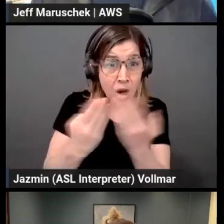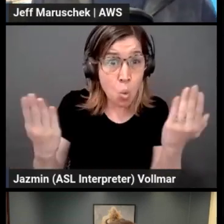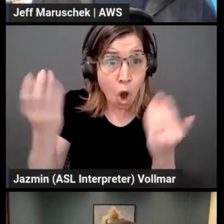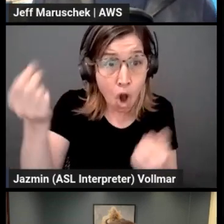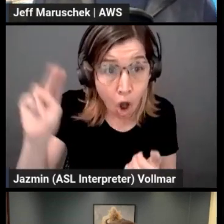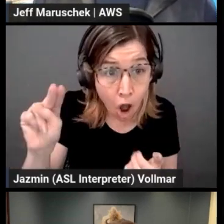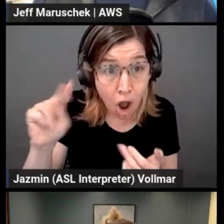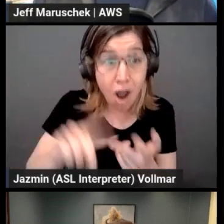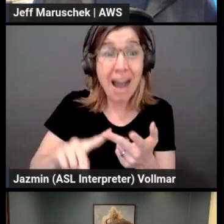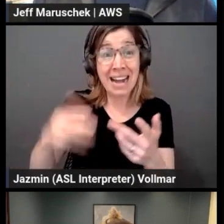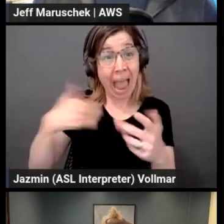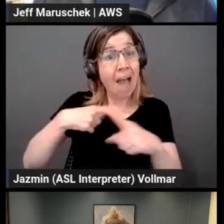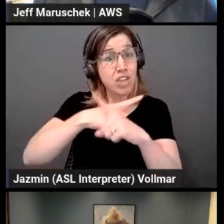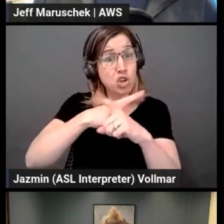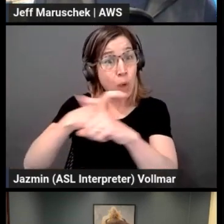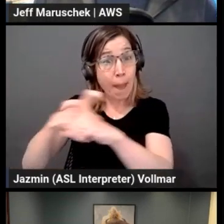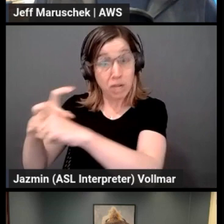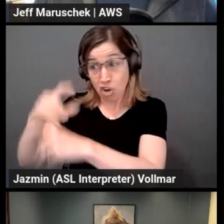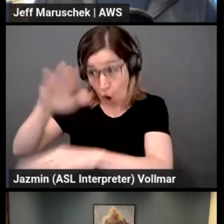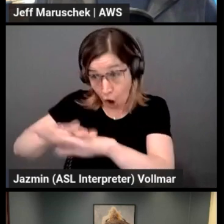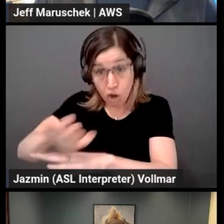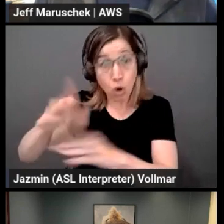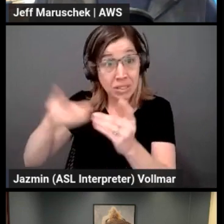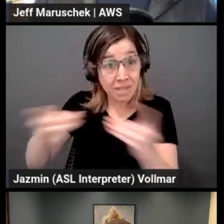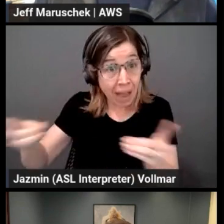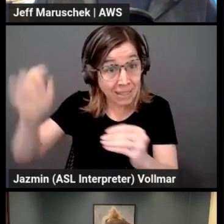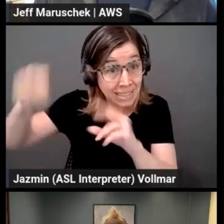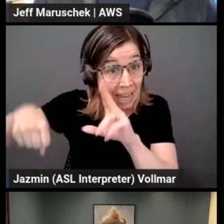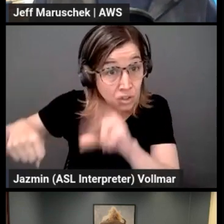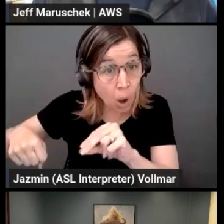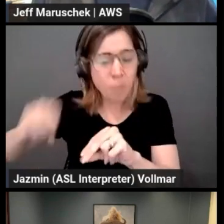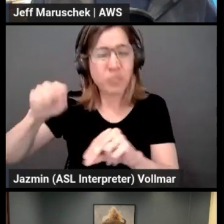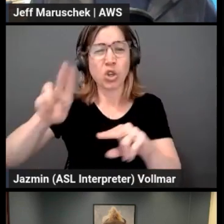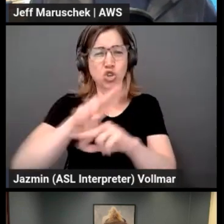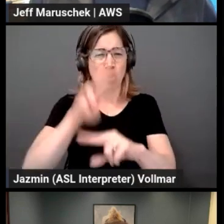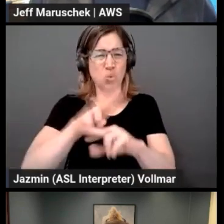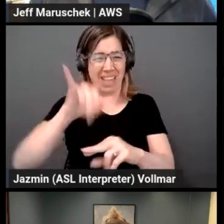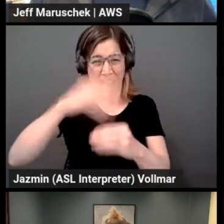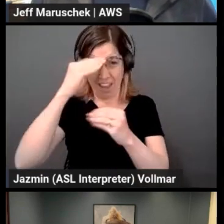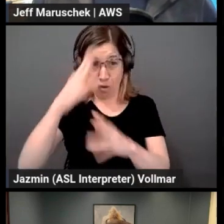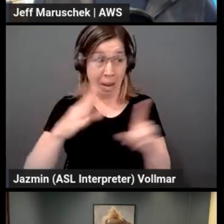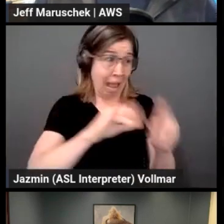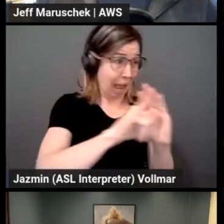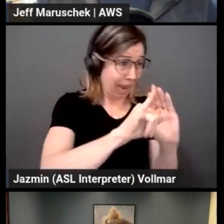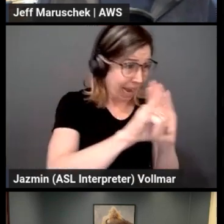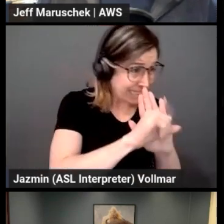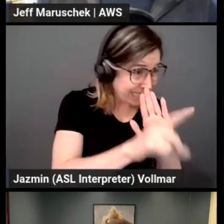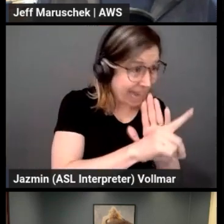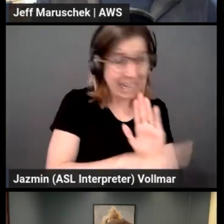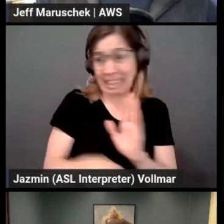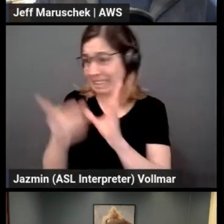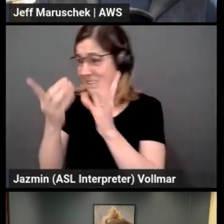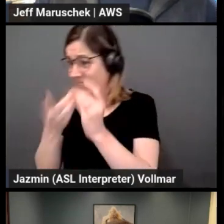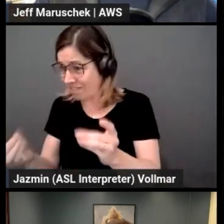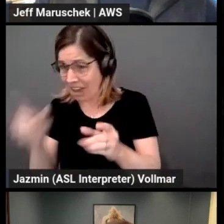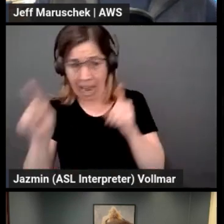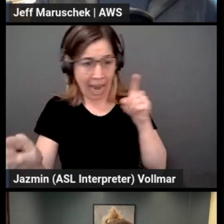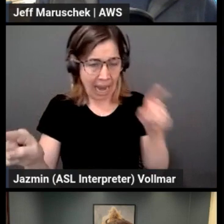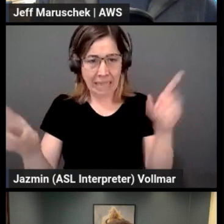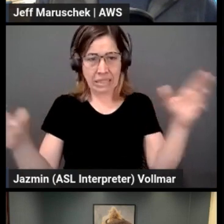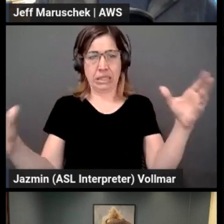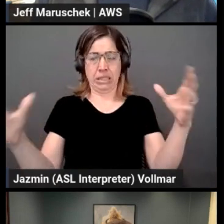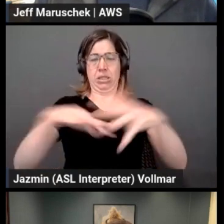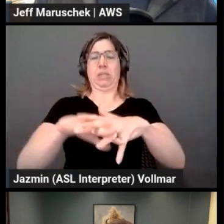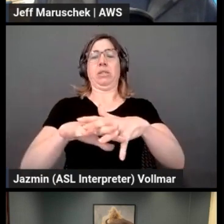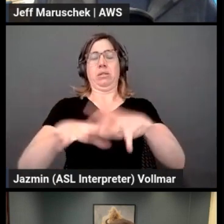device? And you can use that information from both the identity side and the device side to make decisions on whether or